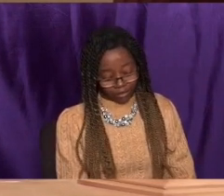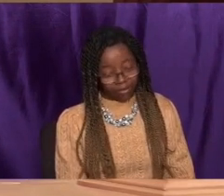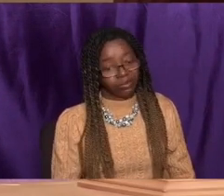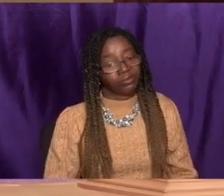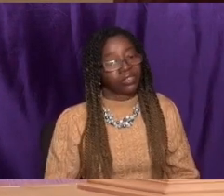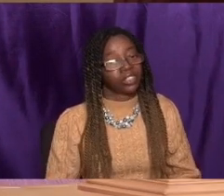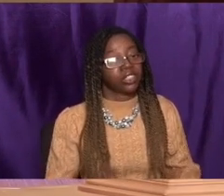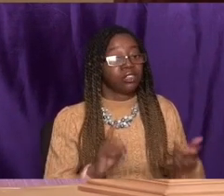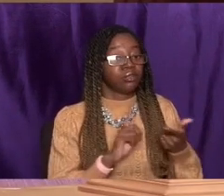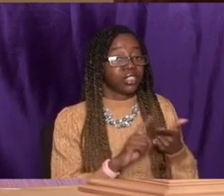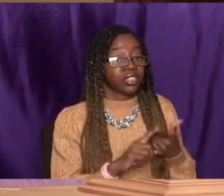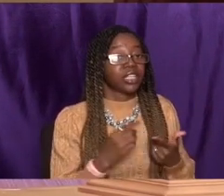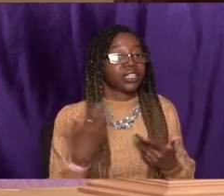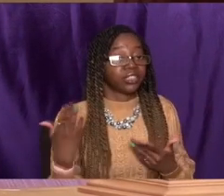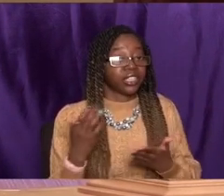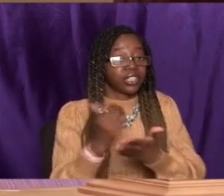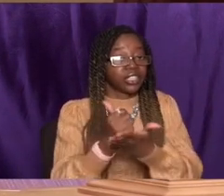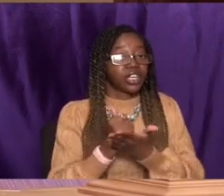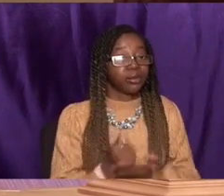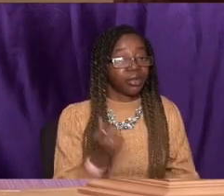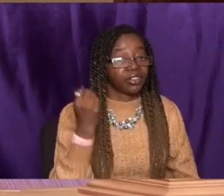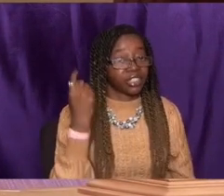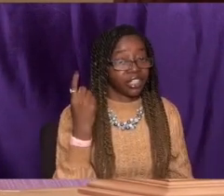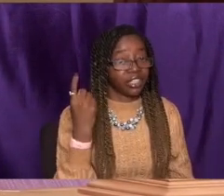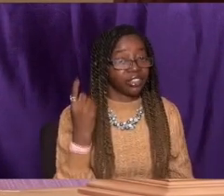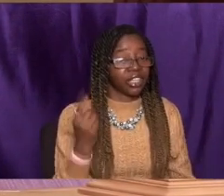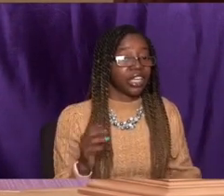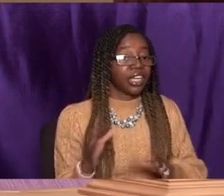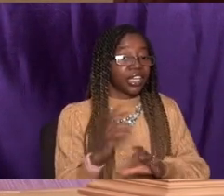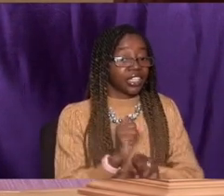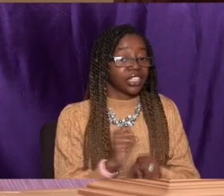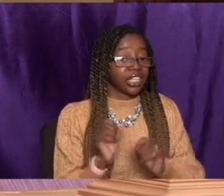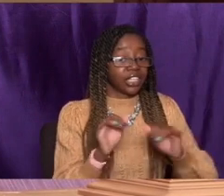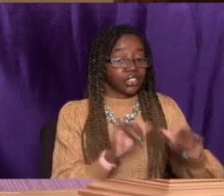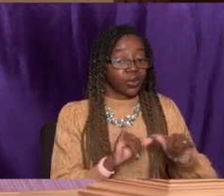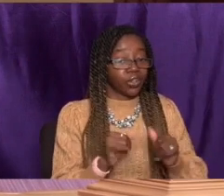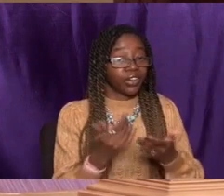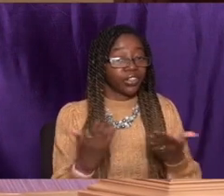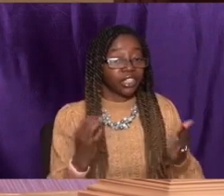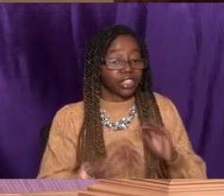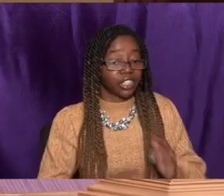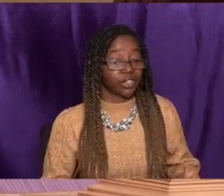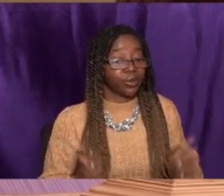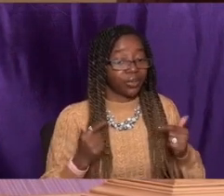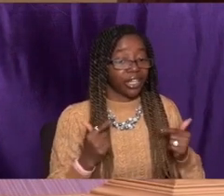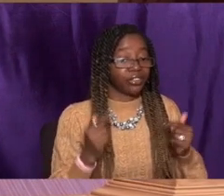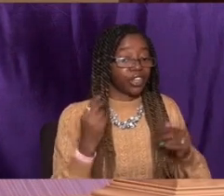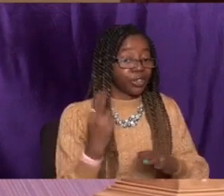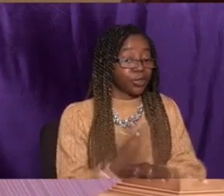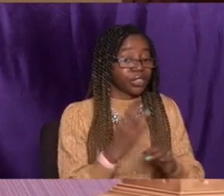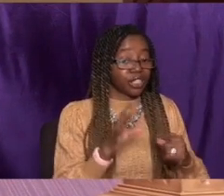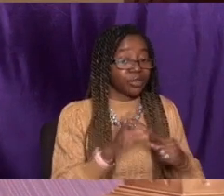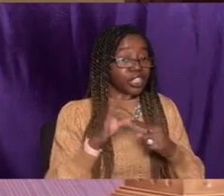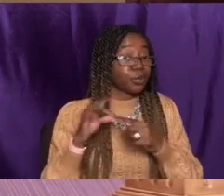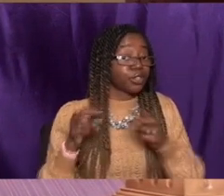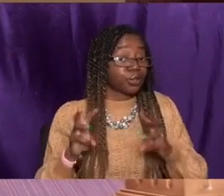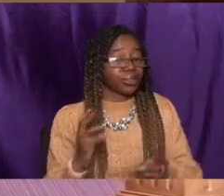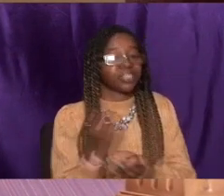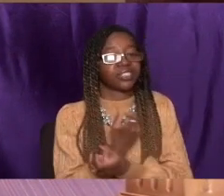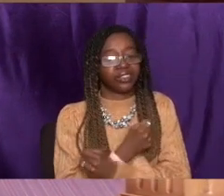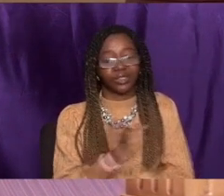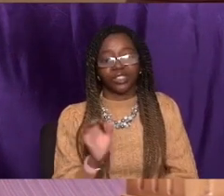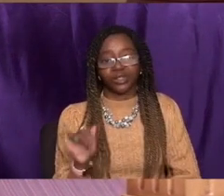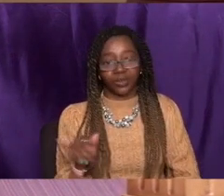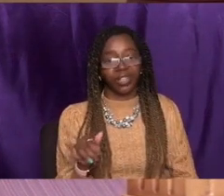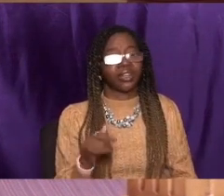The other thing that helped me realize is that God takes ordinary things in your life and he uses them in extraordinary ways. He loves to do that.